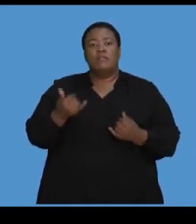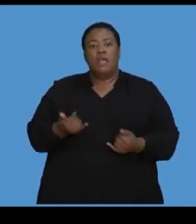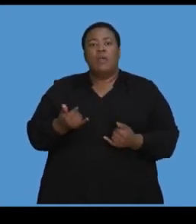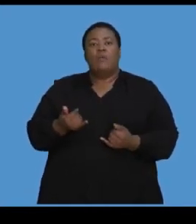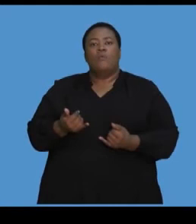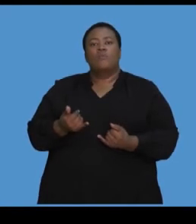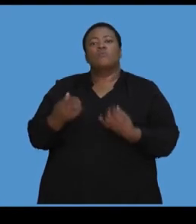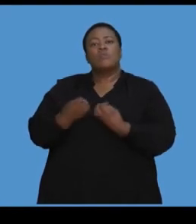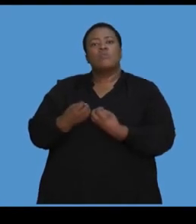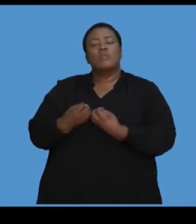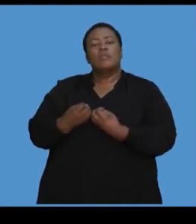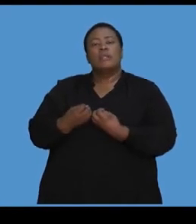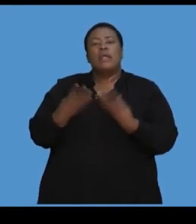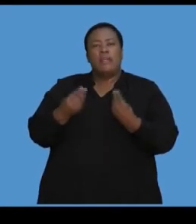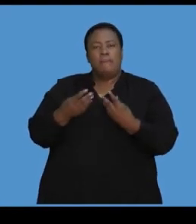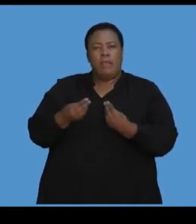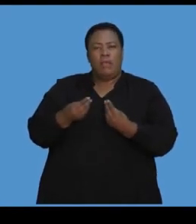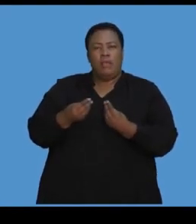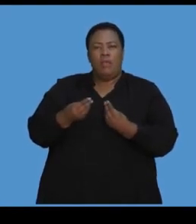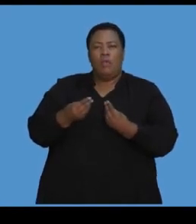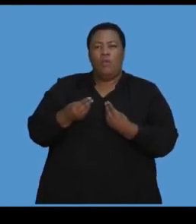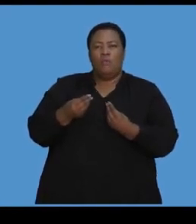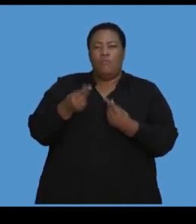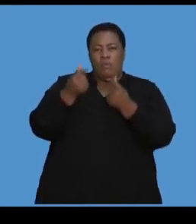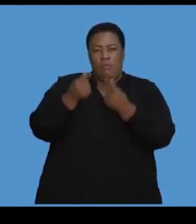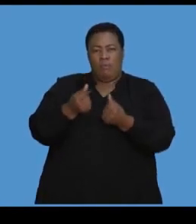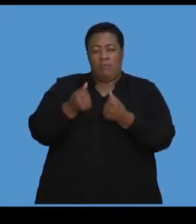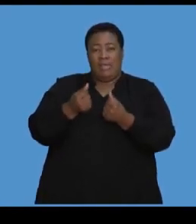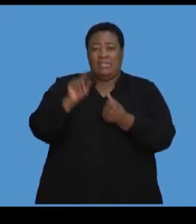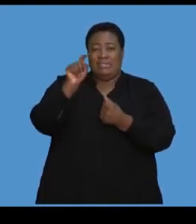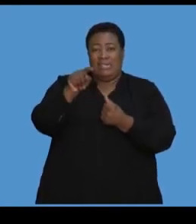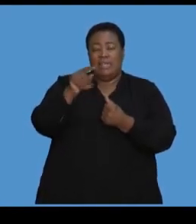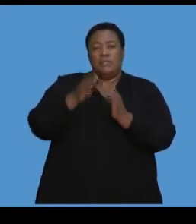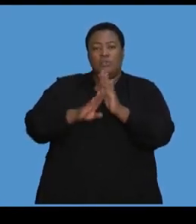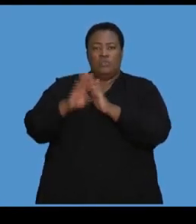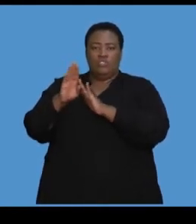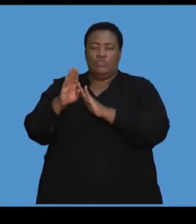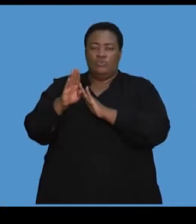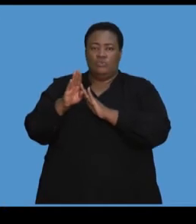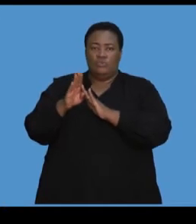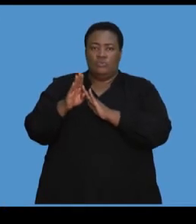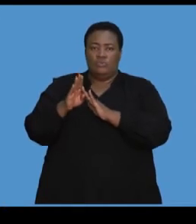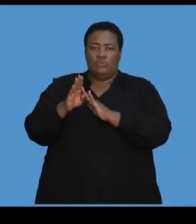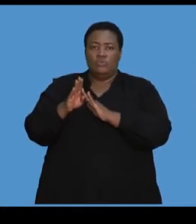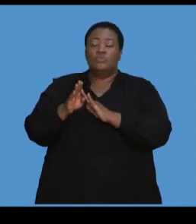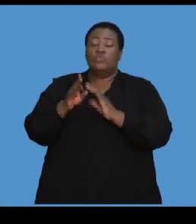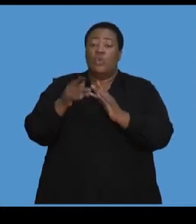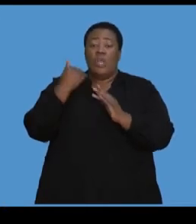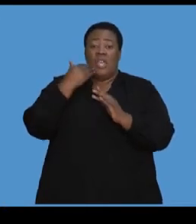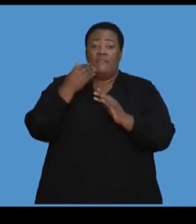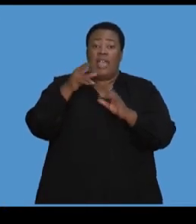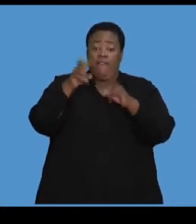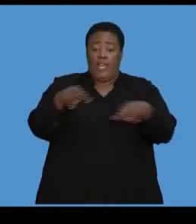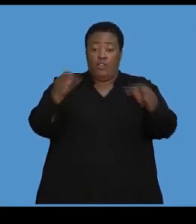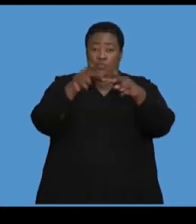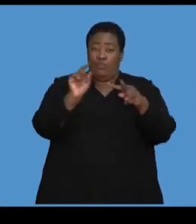that the quantity of the yen has increased and the value of the yen has decreased there. So let's continue. The value